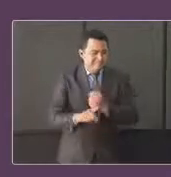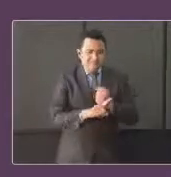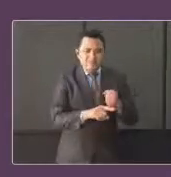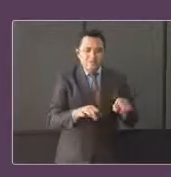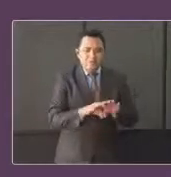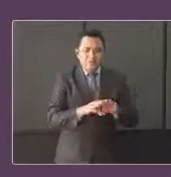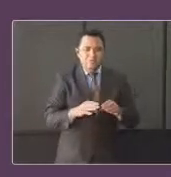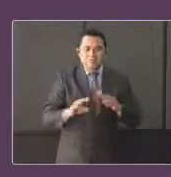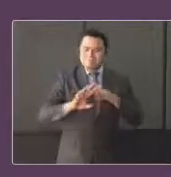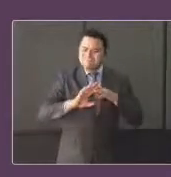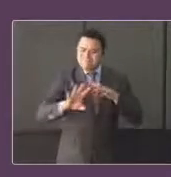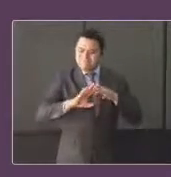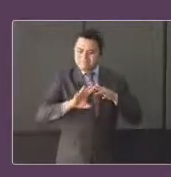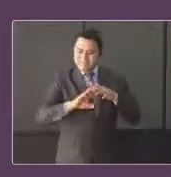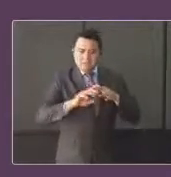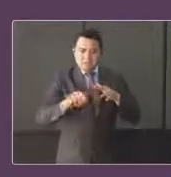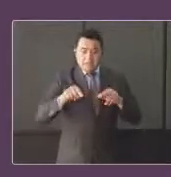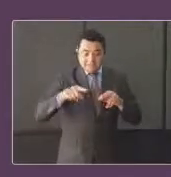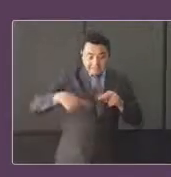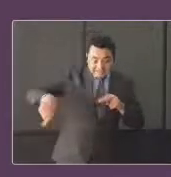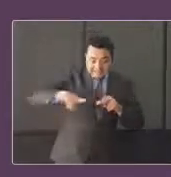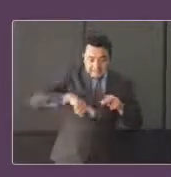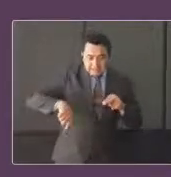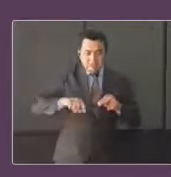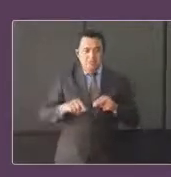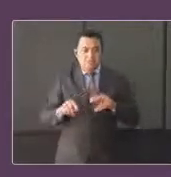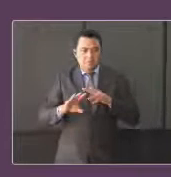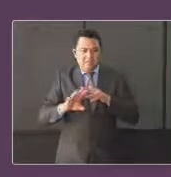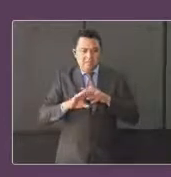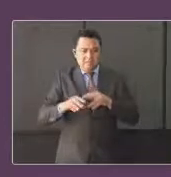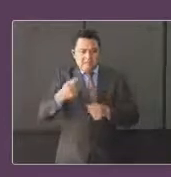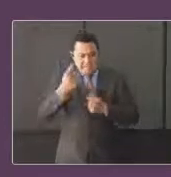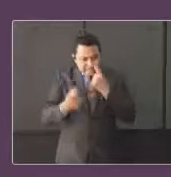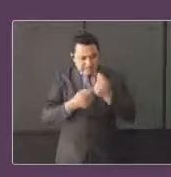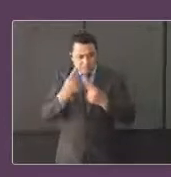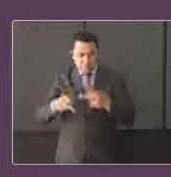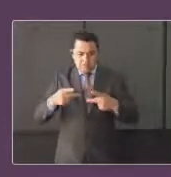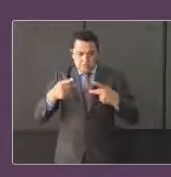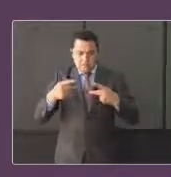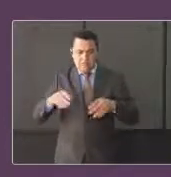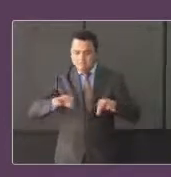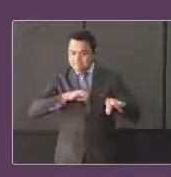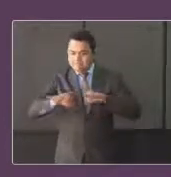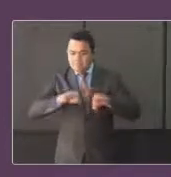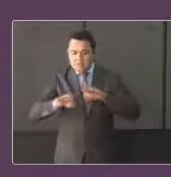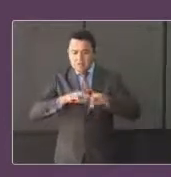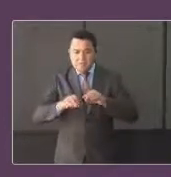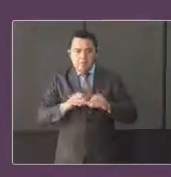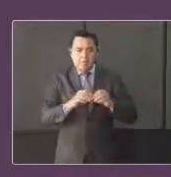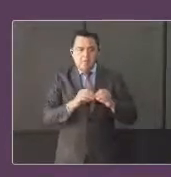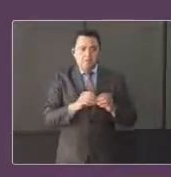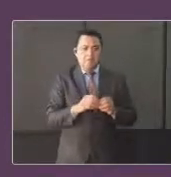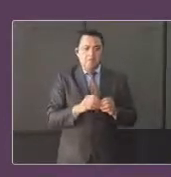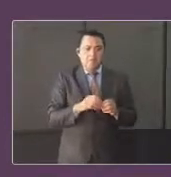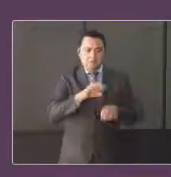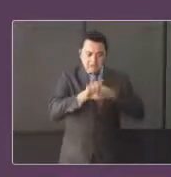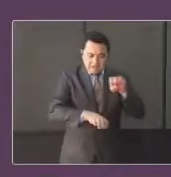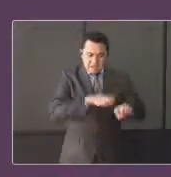These are the migrants in this place, people who work in the large corporations, trade